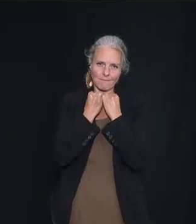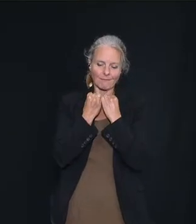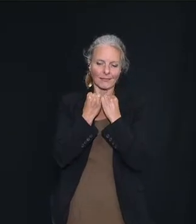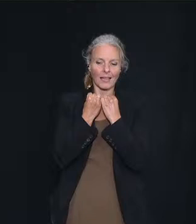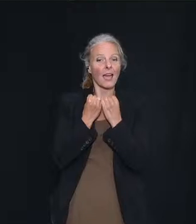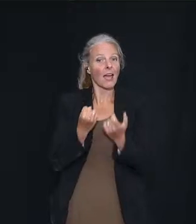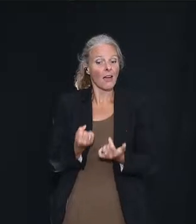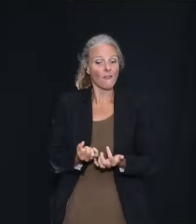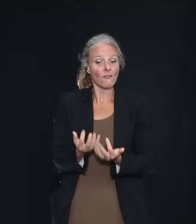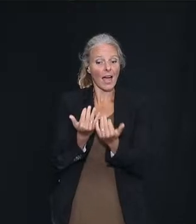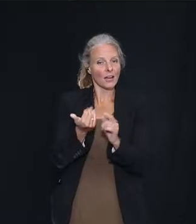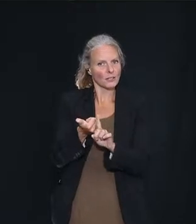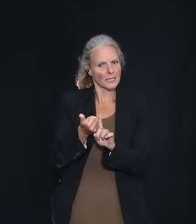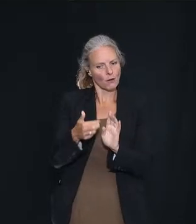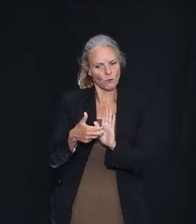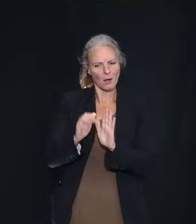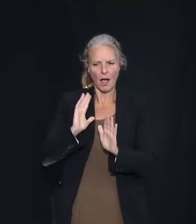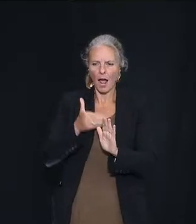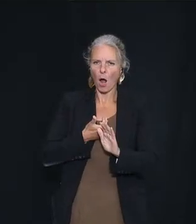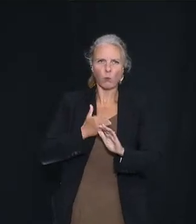that exists in creation.